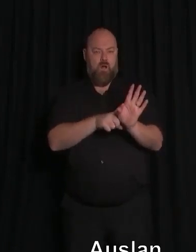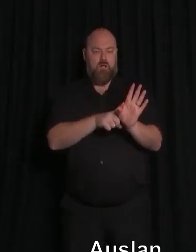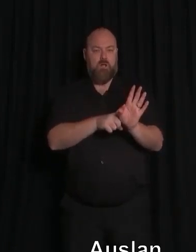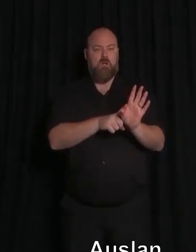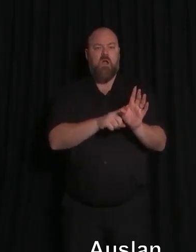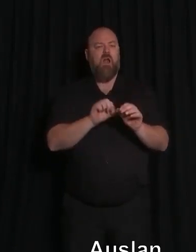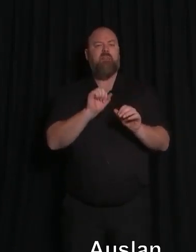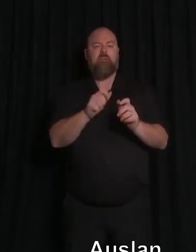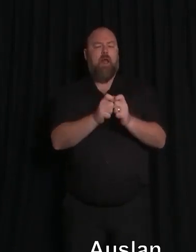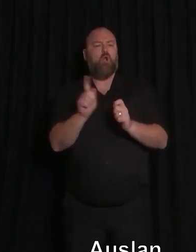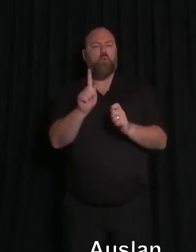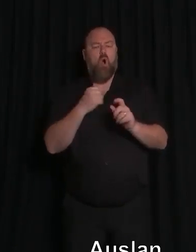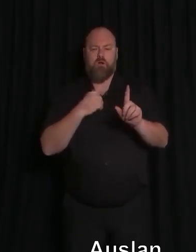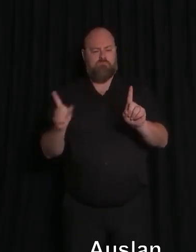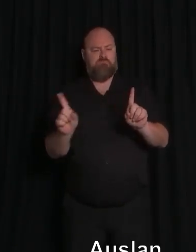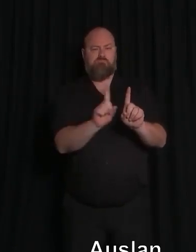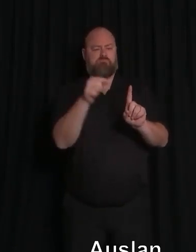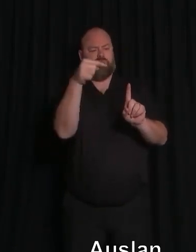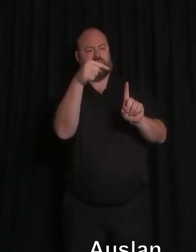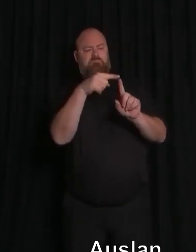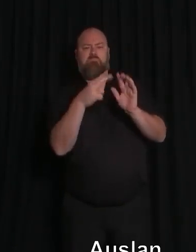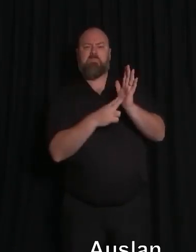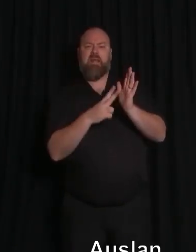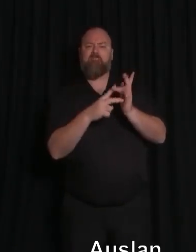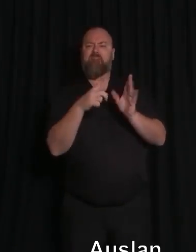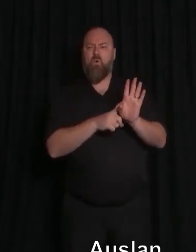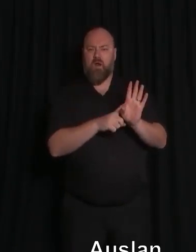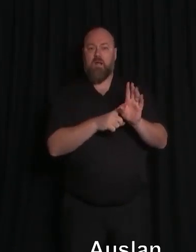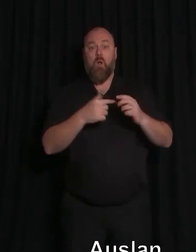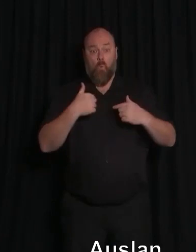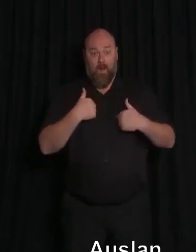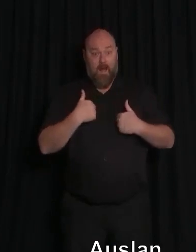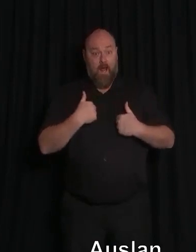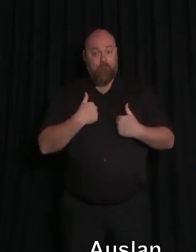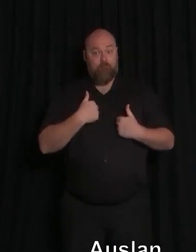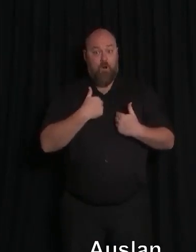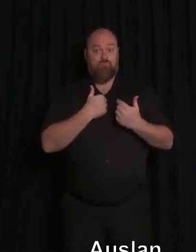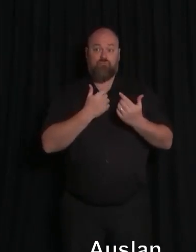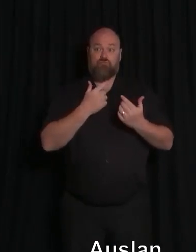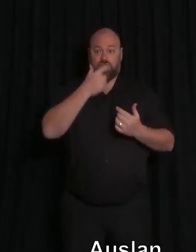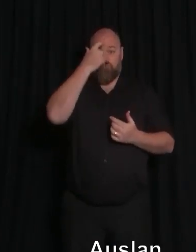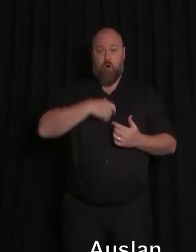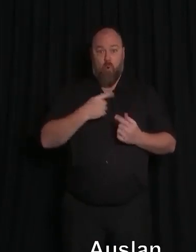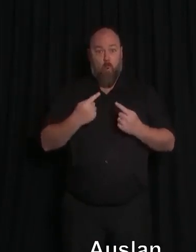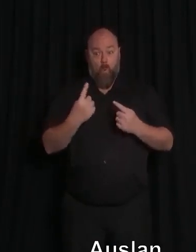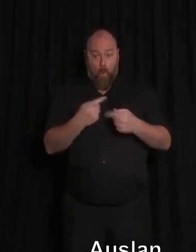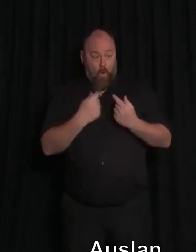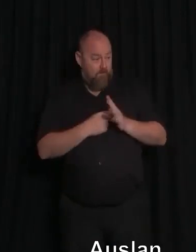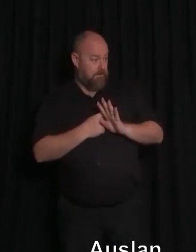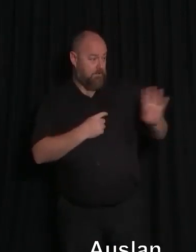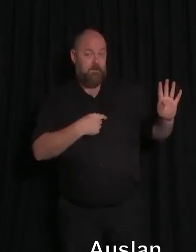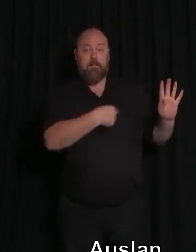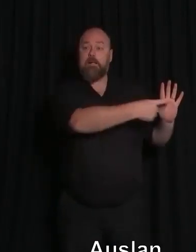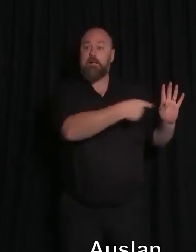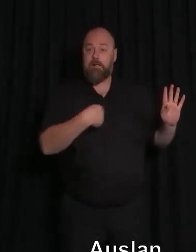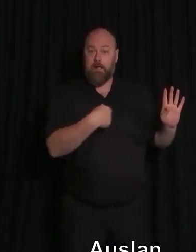we have a place within our government systems, our diplomatic system. All of us here on this stage are members